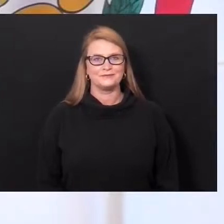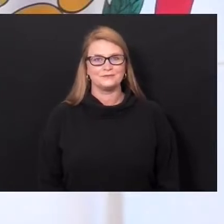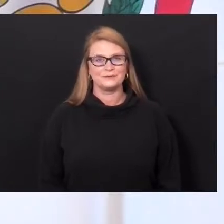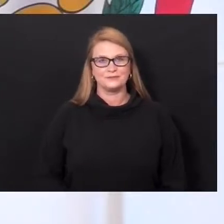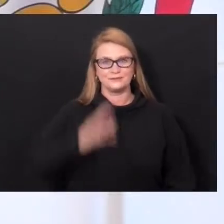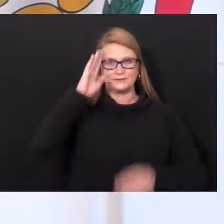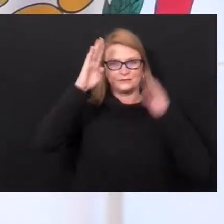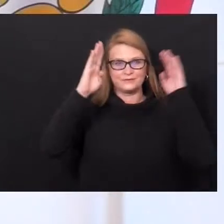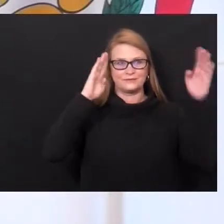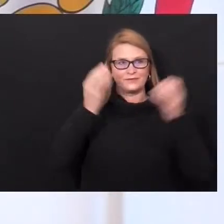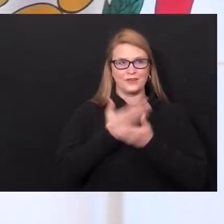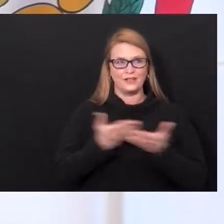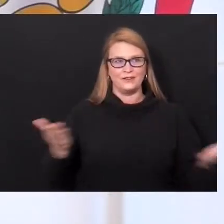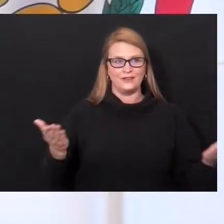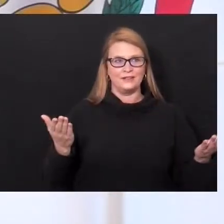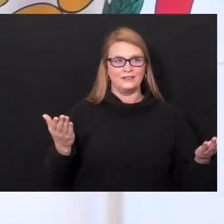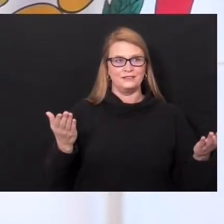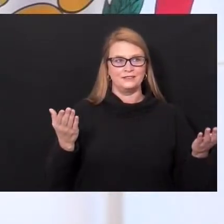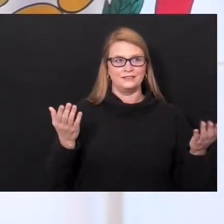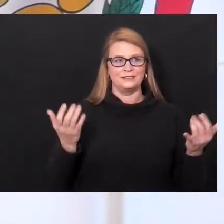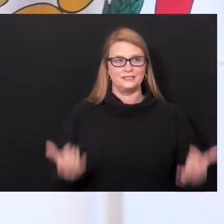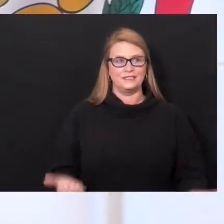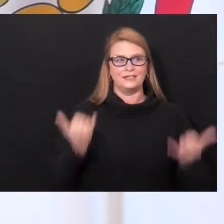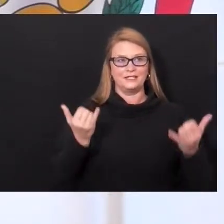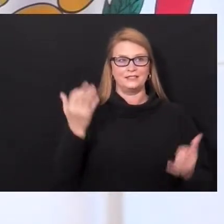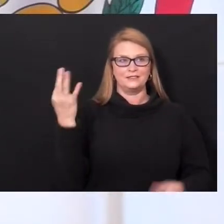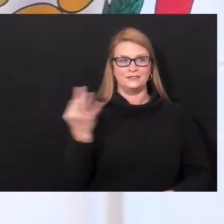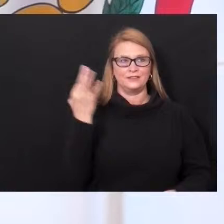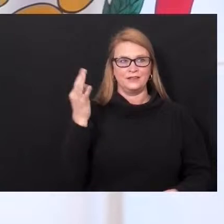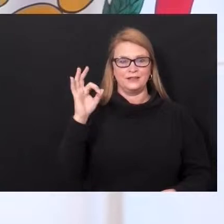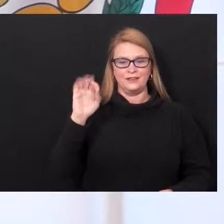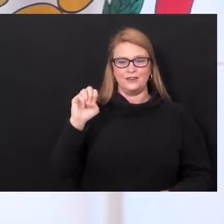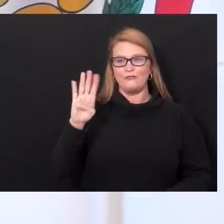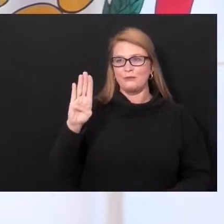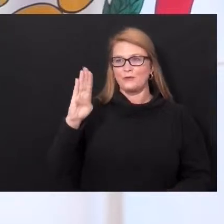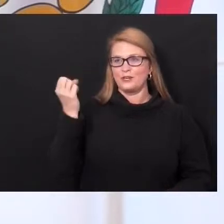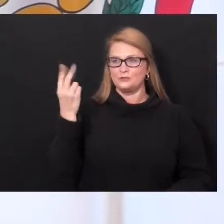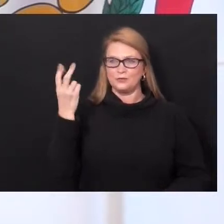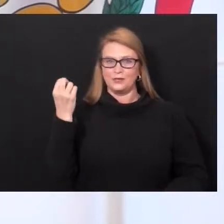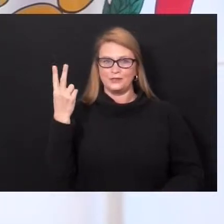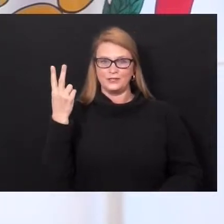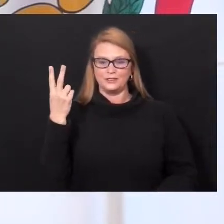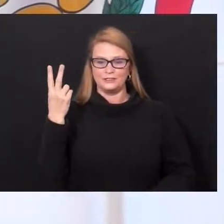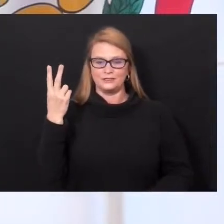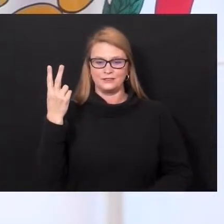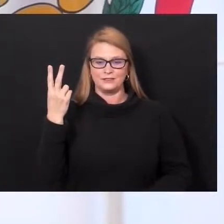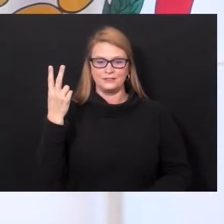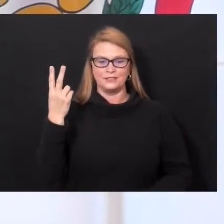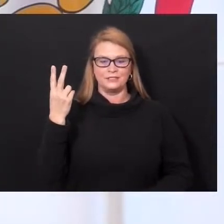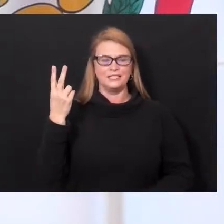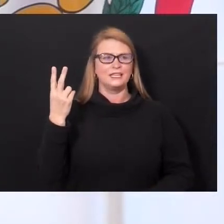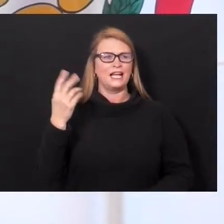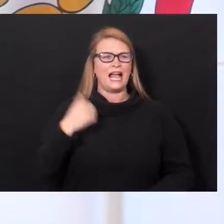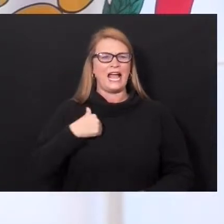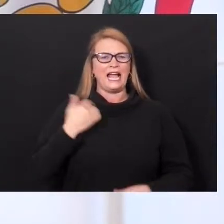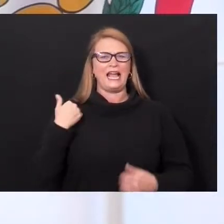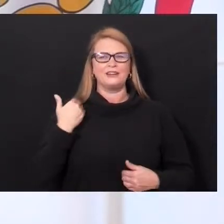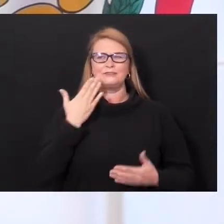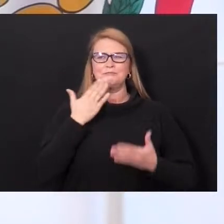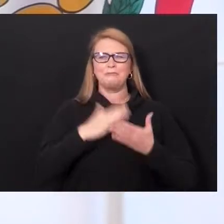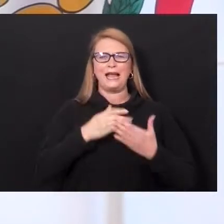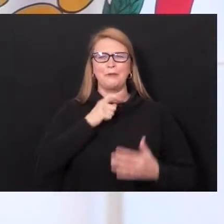Hello, everyone. It's Friday, February the 12th. Am I kind of echoing a little bit?